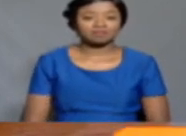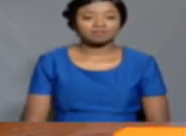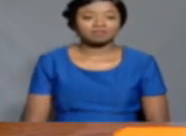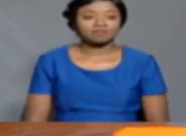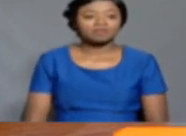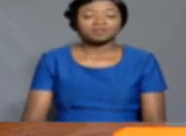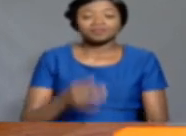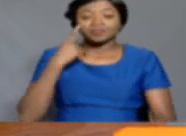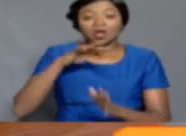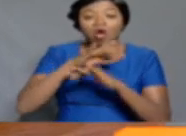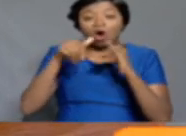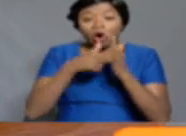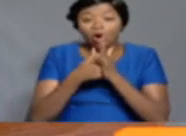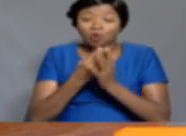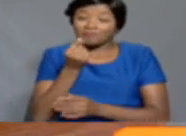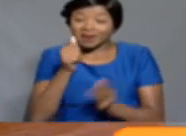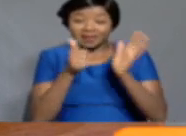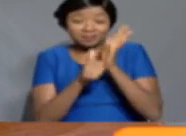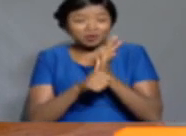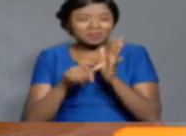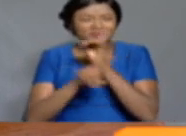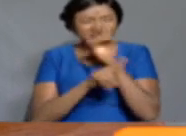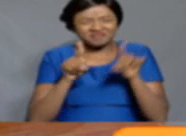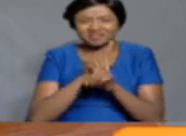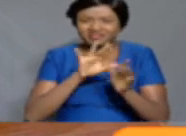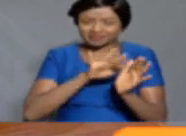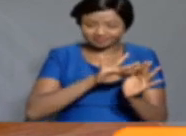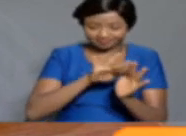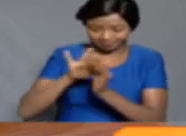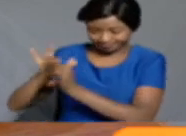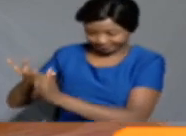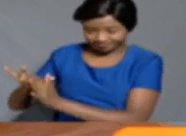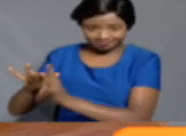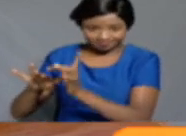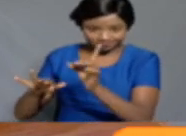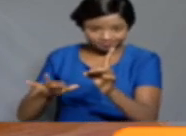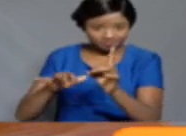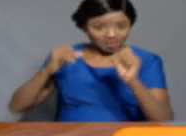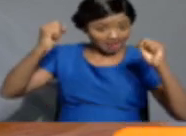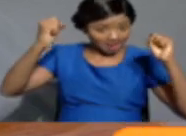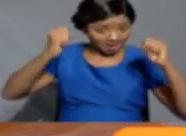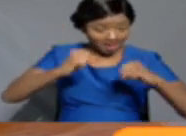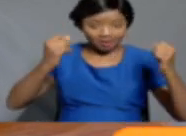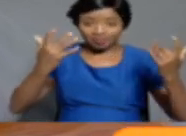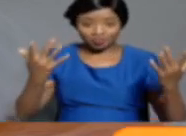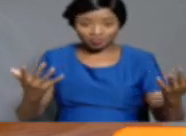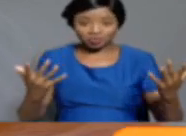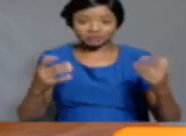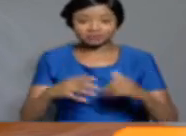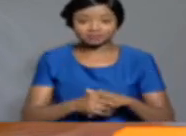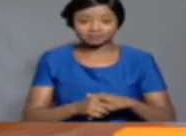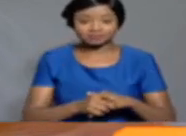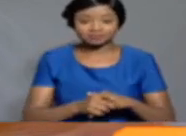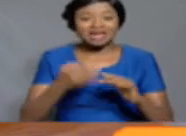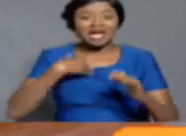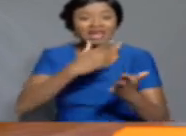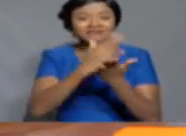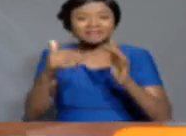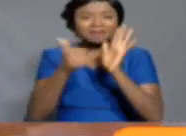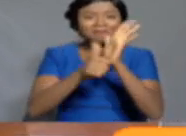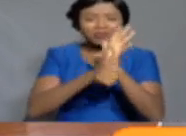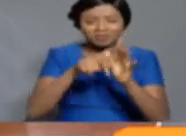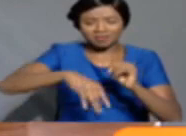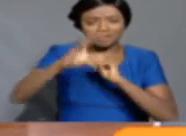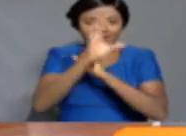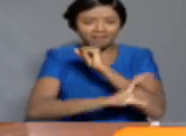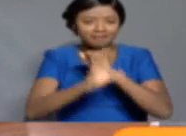issues and all these things aside, I think we also have to agree, in my view, that there are certain problems that we have in this